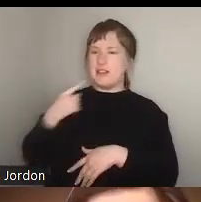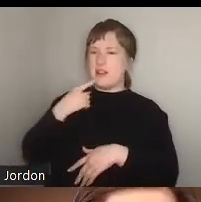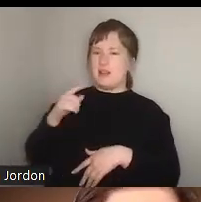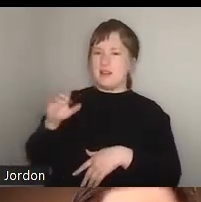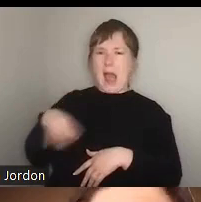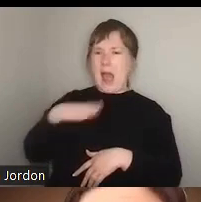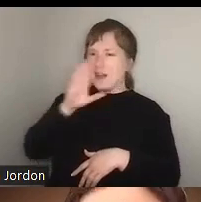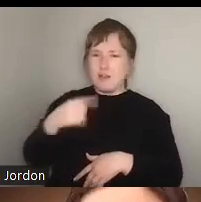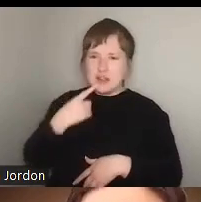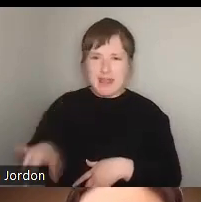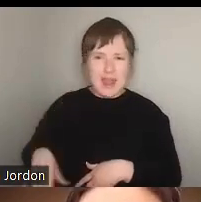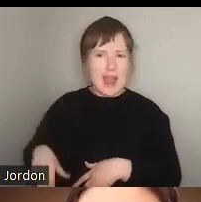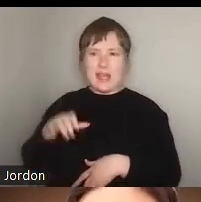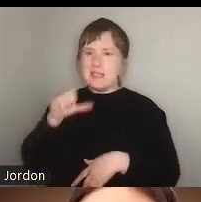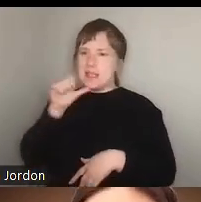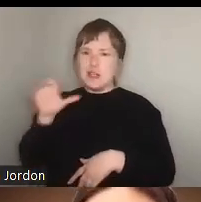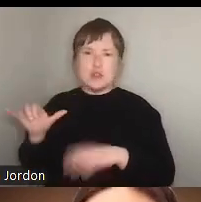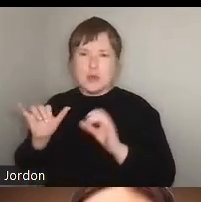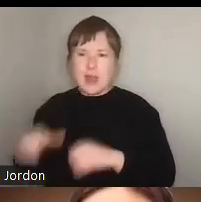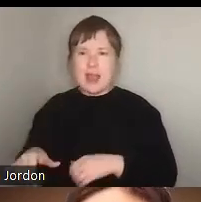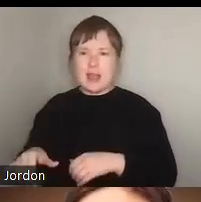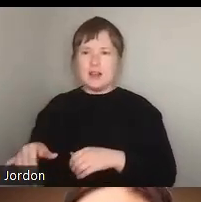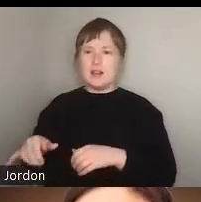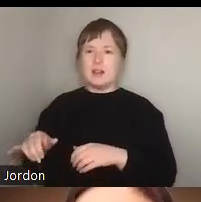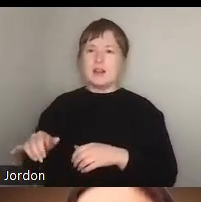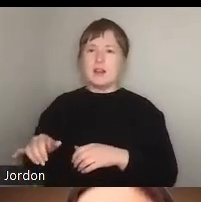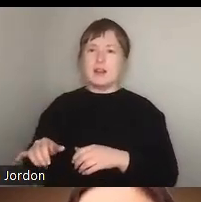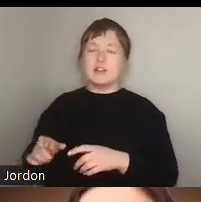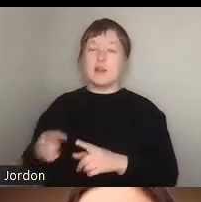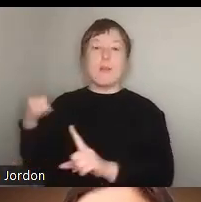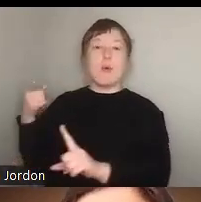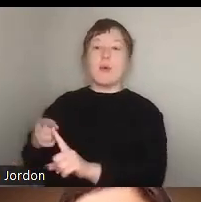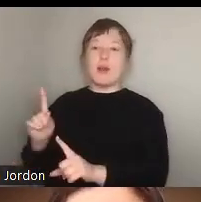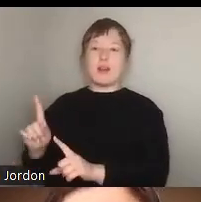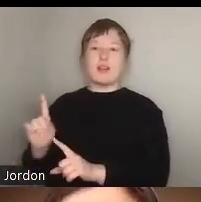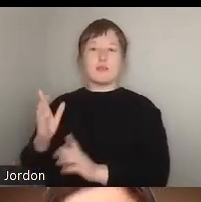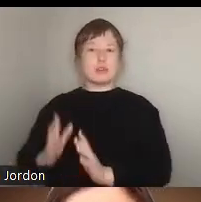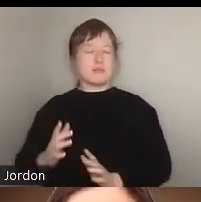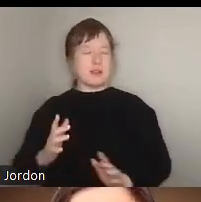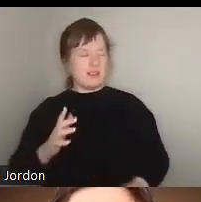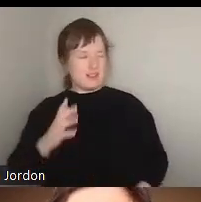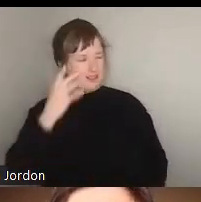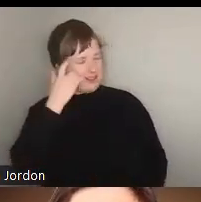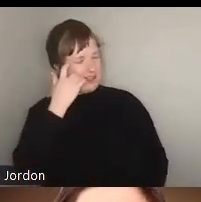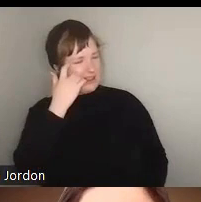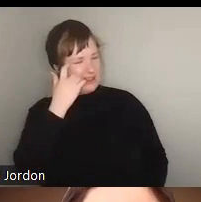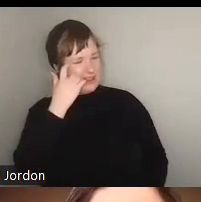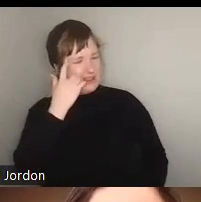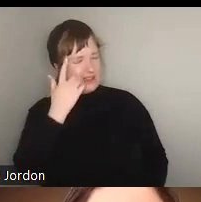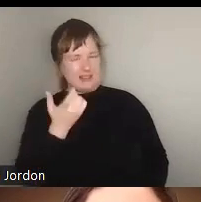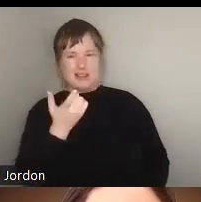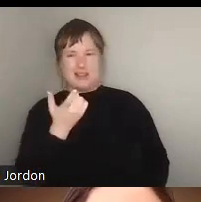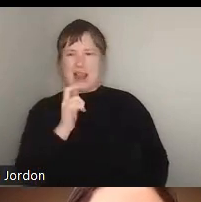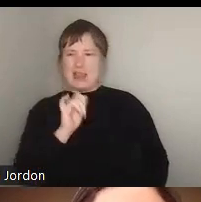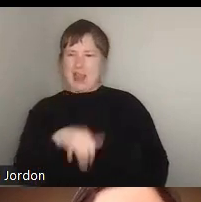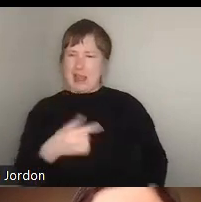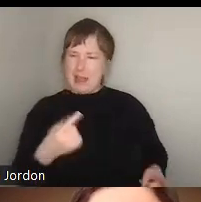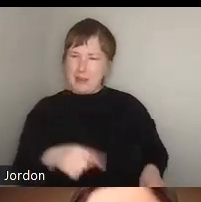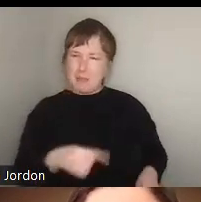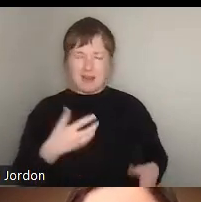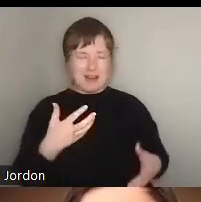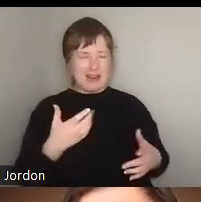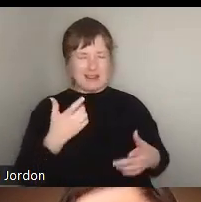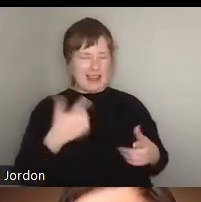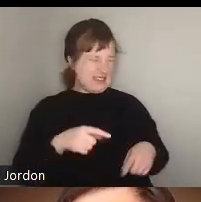I never said that, I didn't do that, but pushing it so hard to the point that that person starts questioning whether or not that is something that happened or was